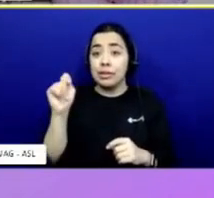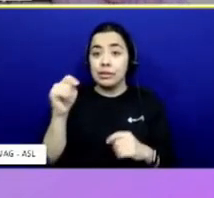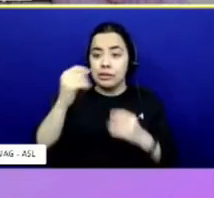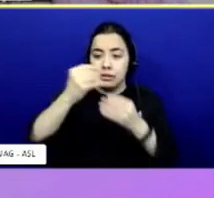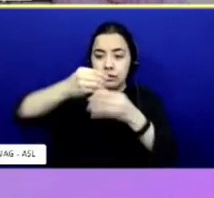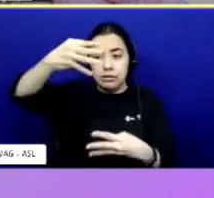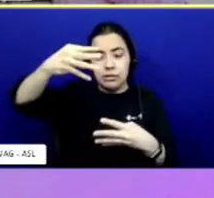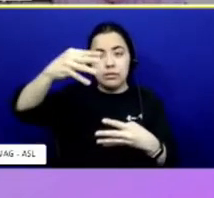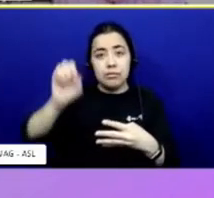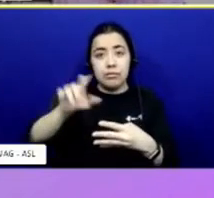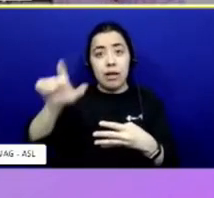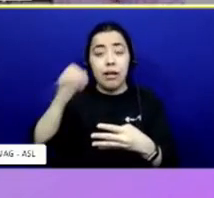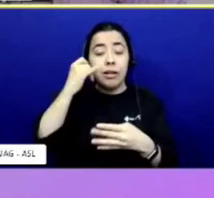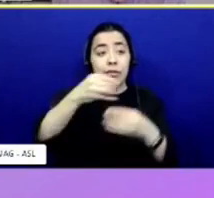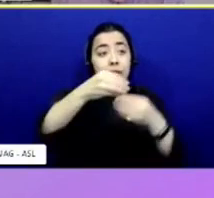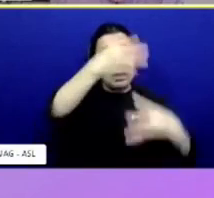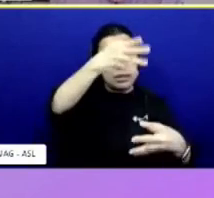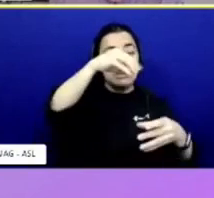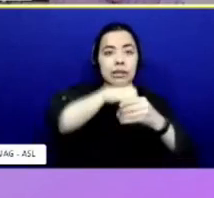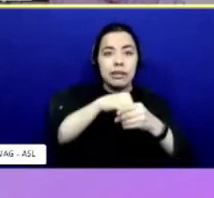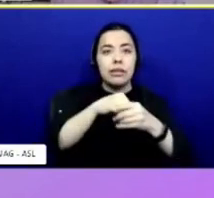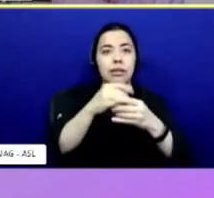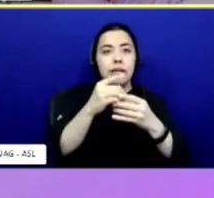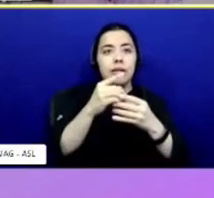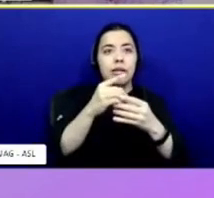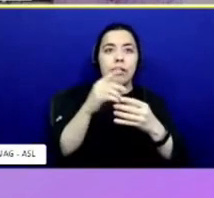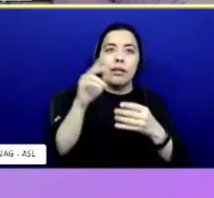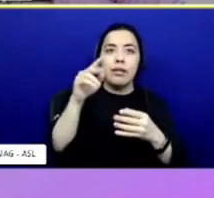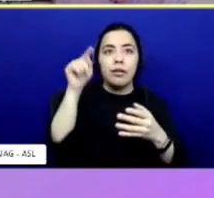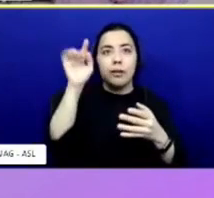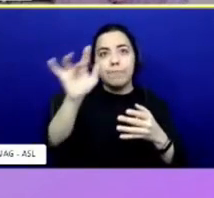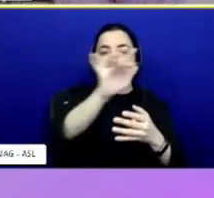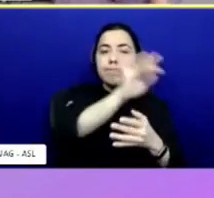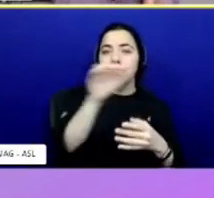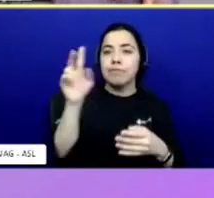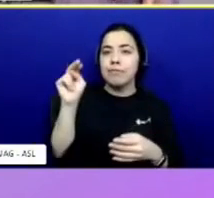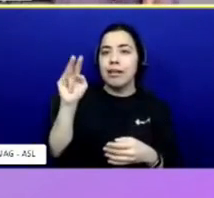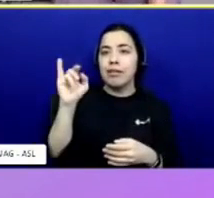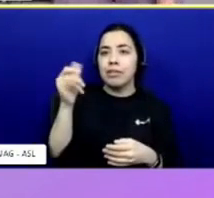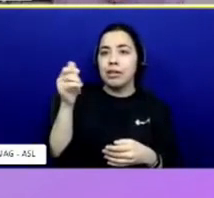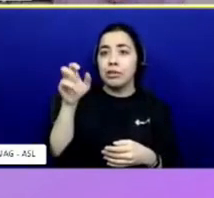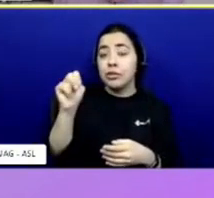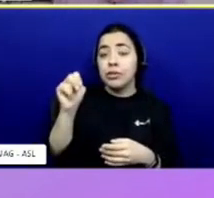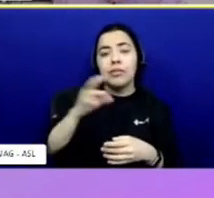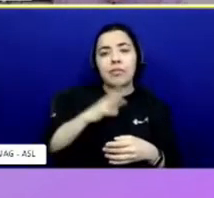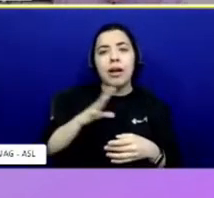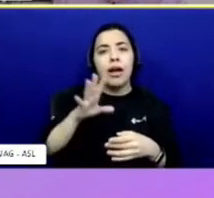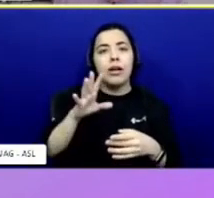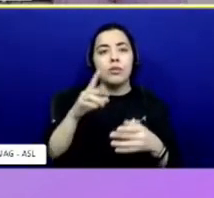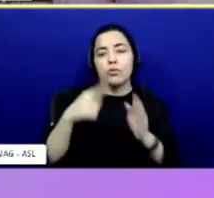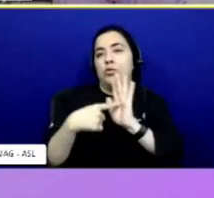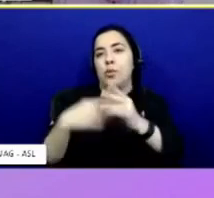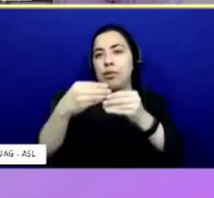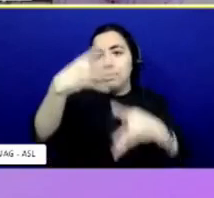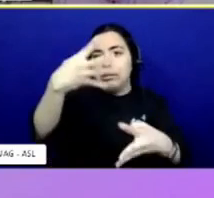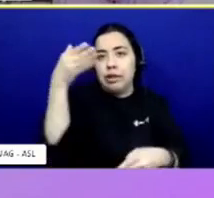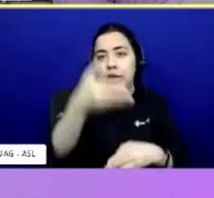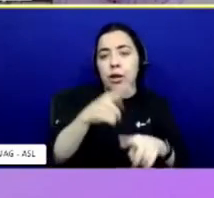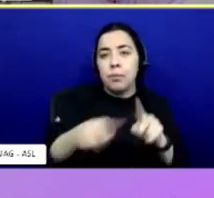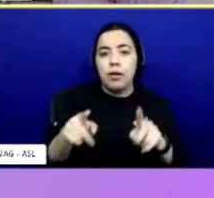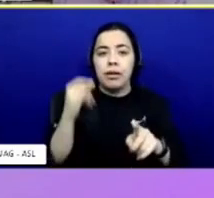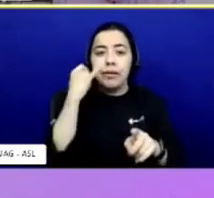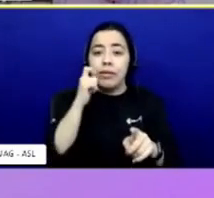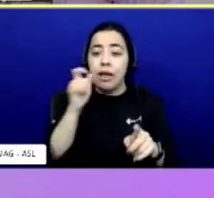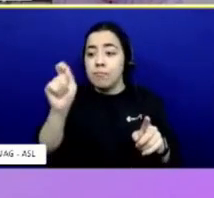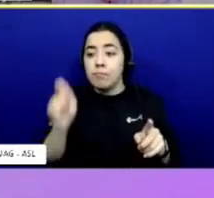list in a navigation, list semantics will be restored now. So this is a new change here. But yeah, this is